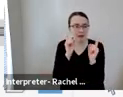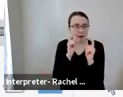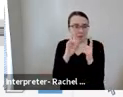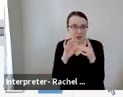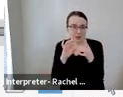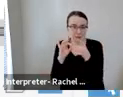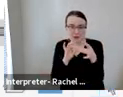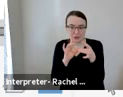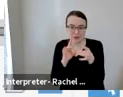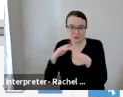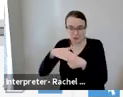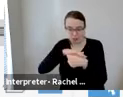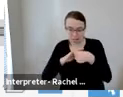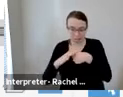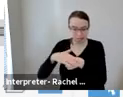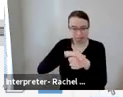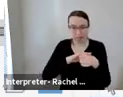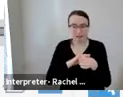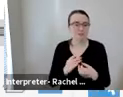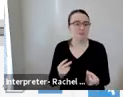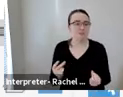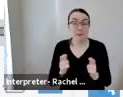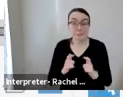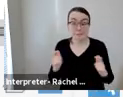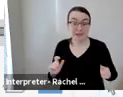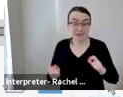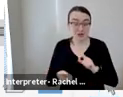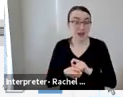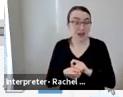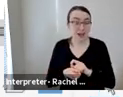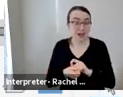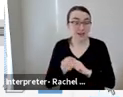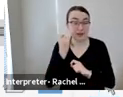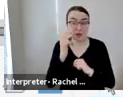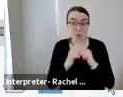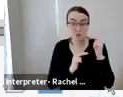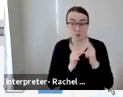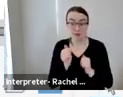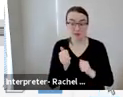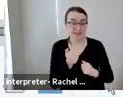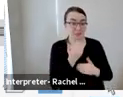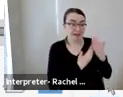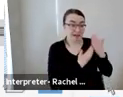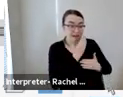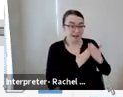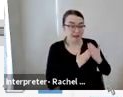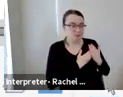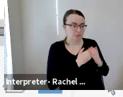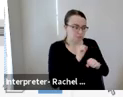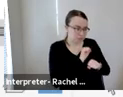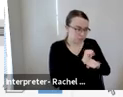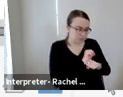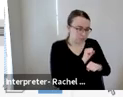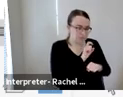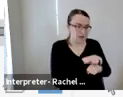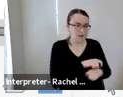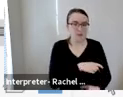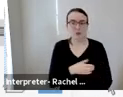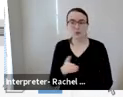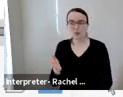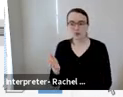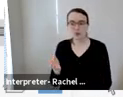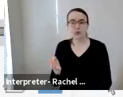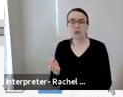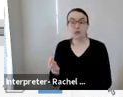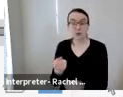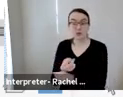there. And that's a big change if I wanted to build that manually. Take this one and I'll pull it over a little